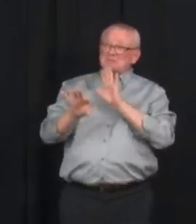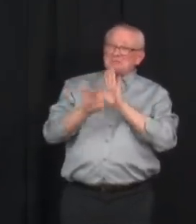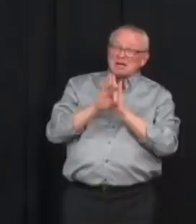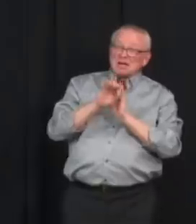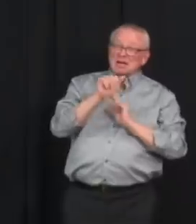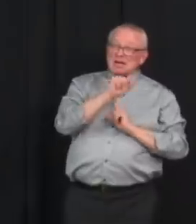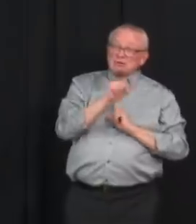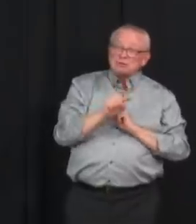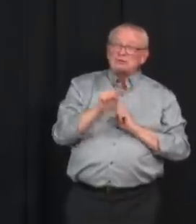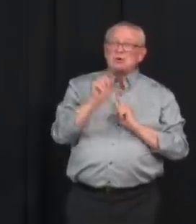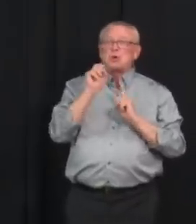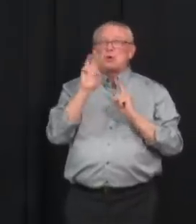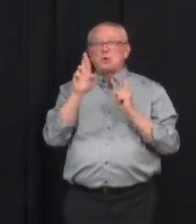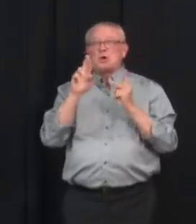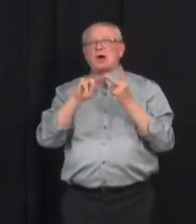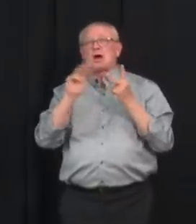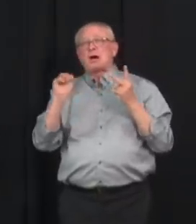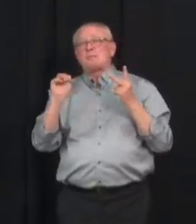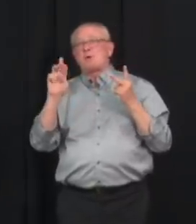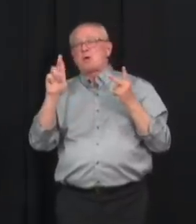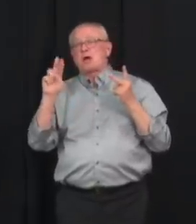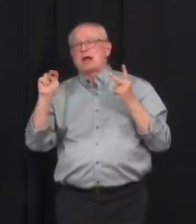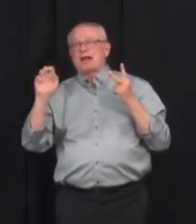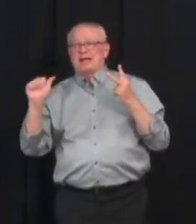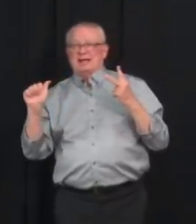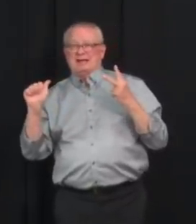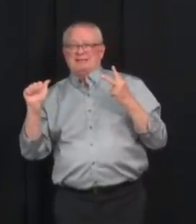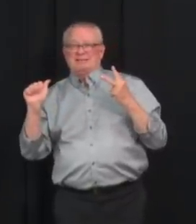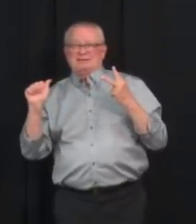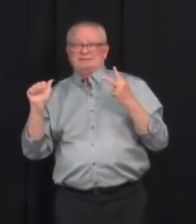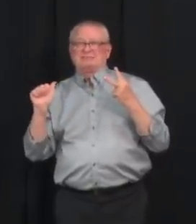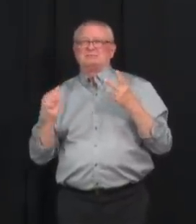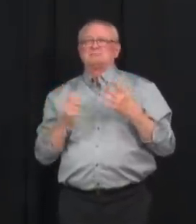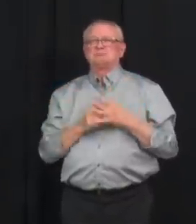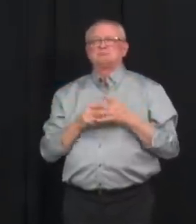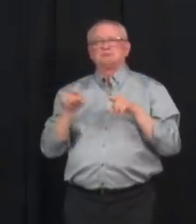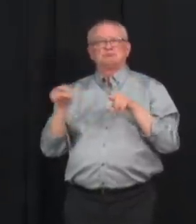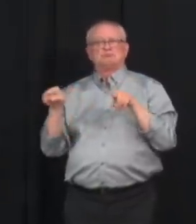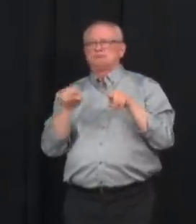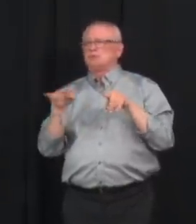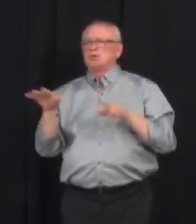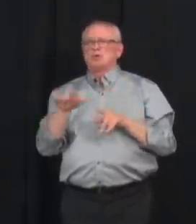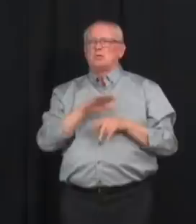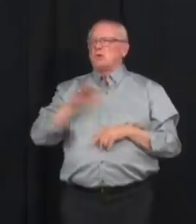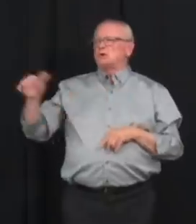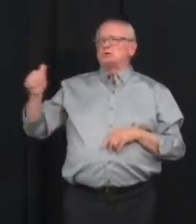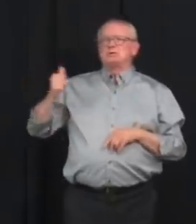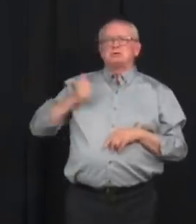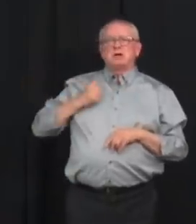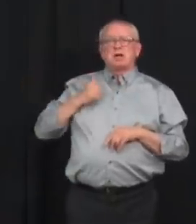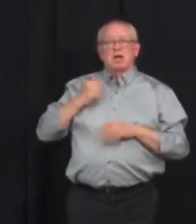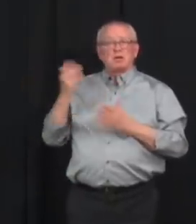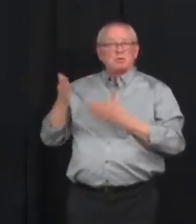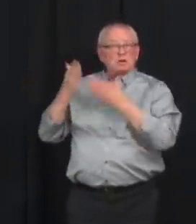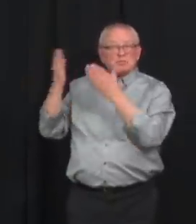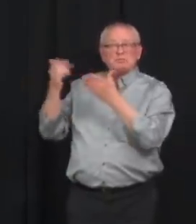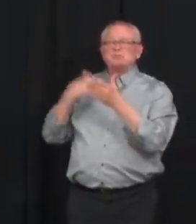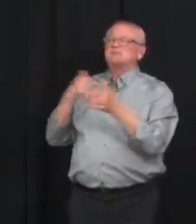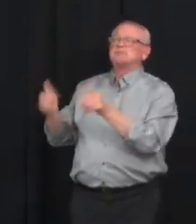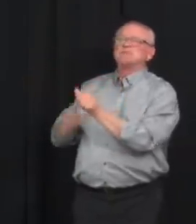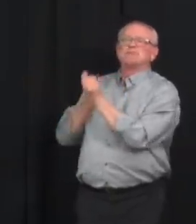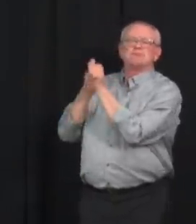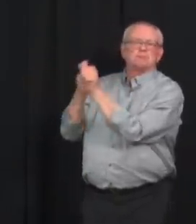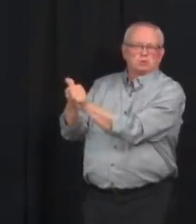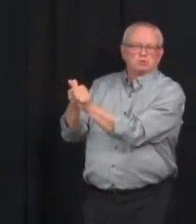National Advisory Committee on Immunization's recommendation, and I want to stress that both AstraZeneca and mRNA vaccines are